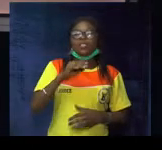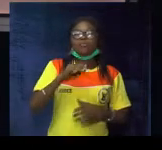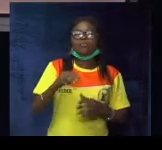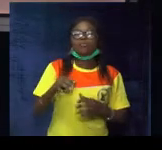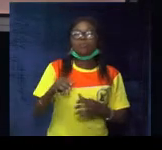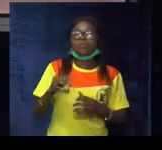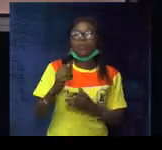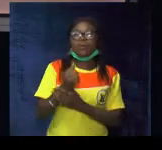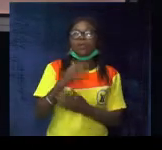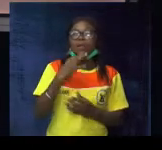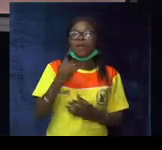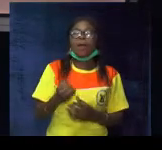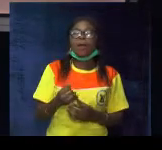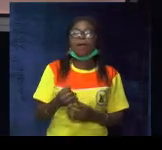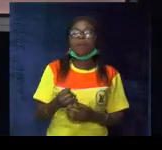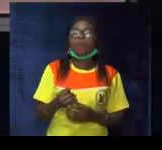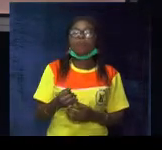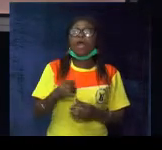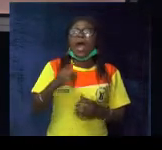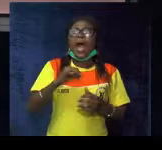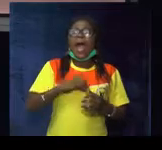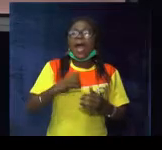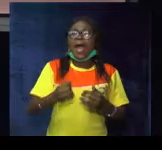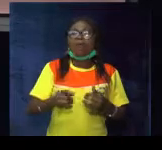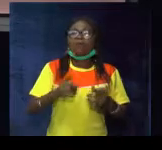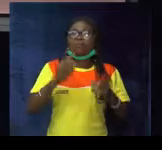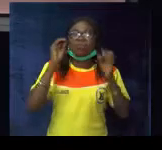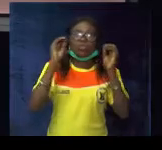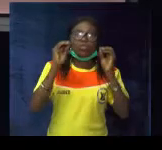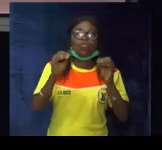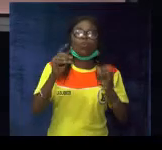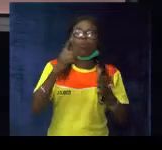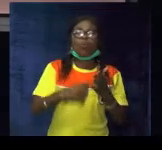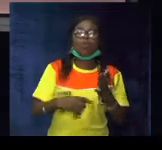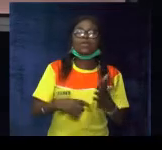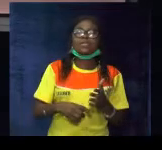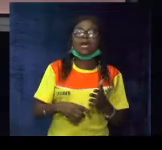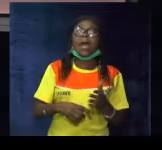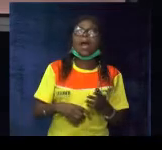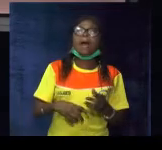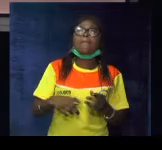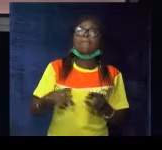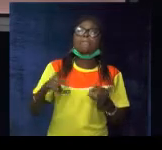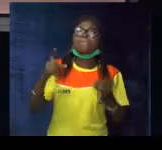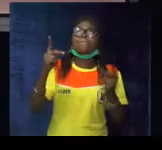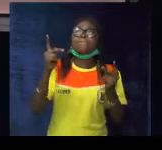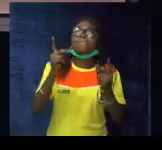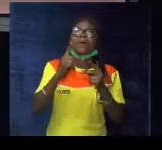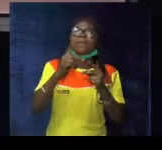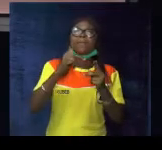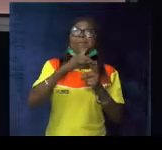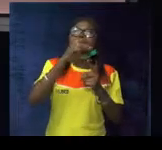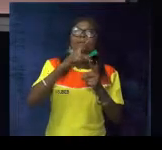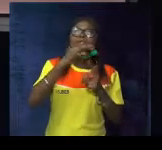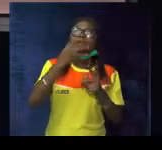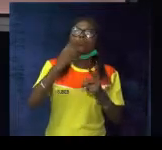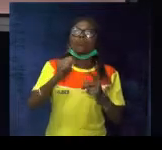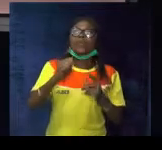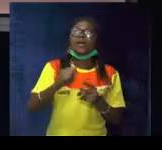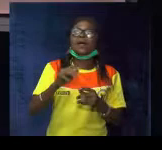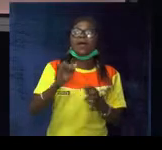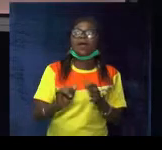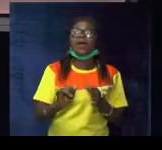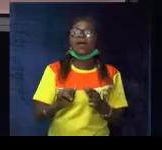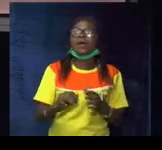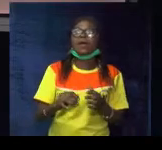perpendicular radii. Big grammar. But I've taught you what perpendicular means. It means 2 lines that meet at 90